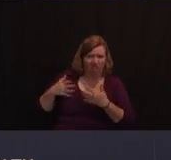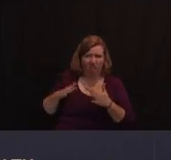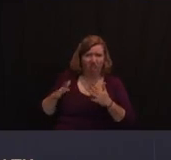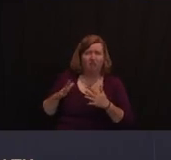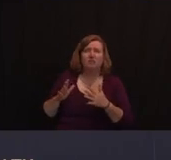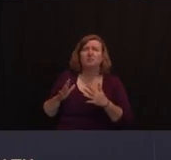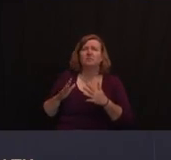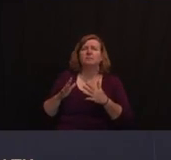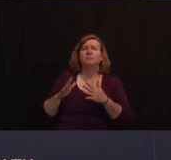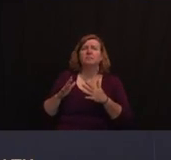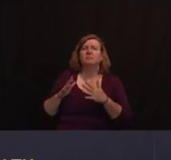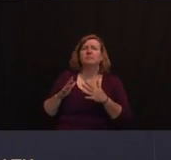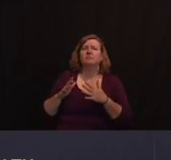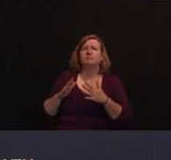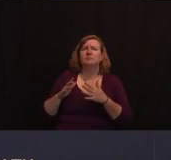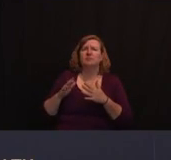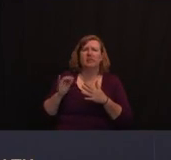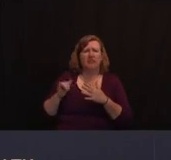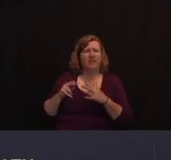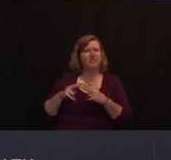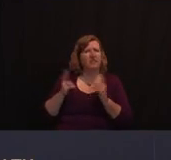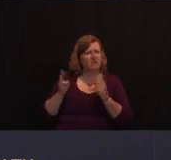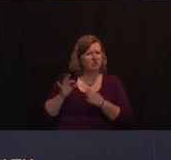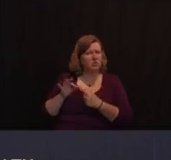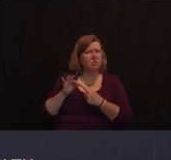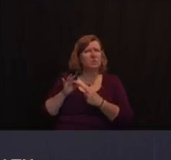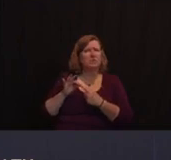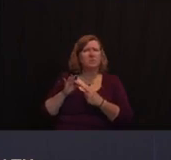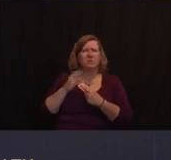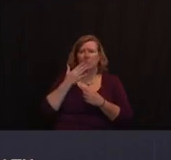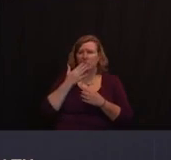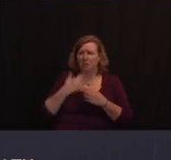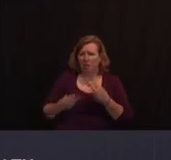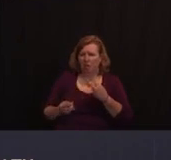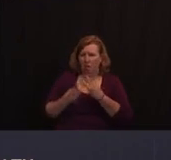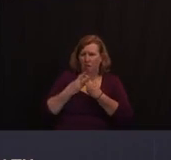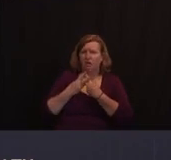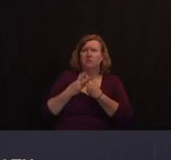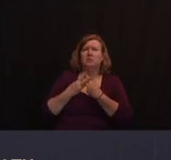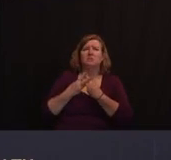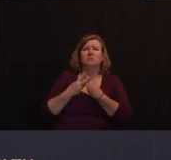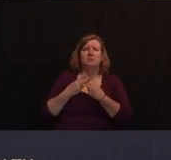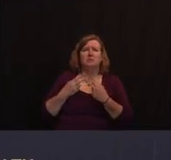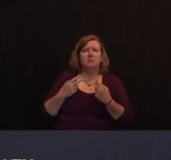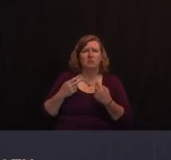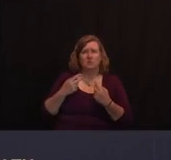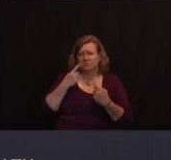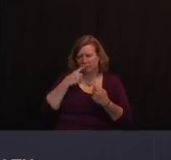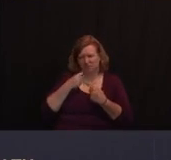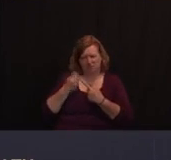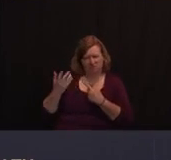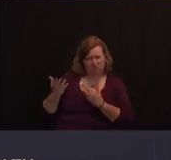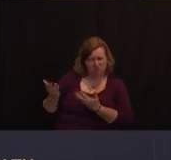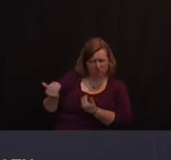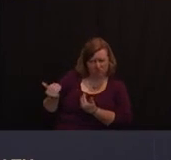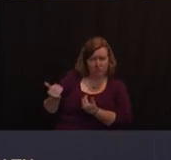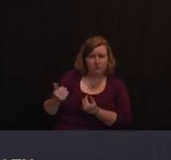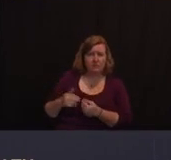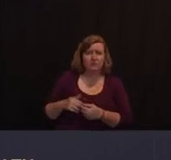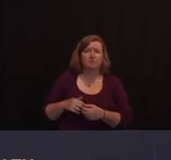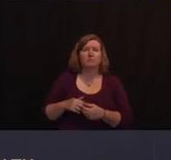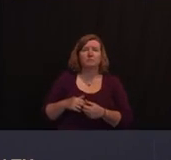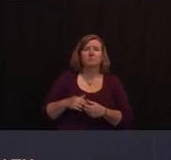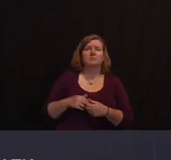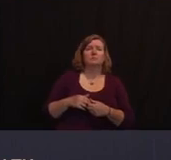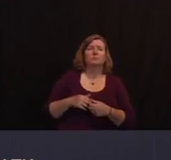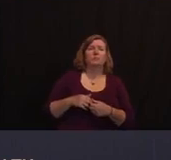was described as quite unique to have a blood clotting experience, and I'd love you to react to that. And before I hand things over to you and